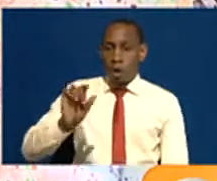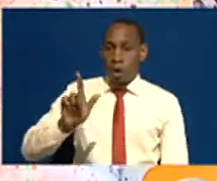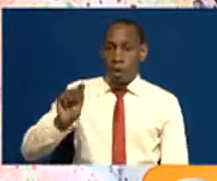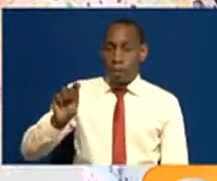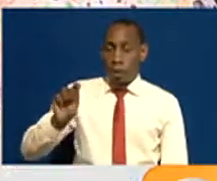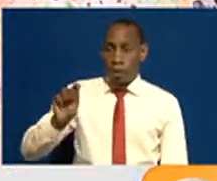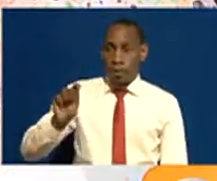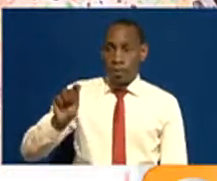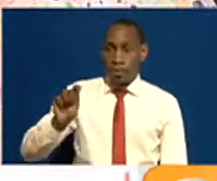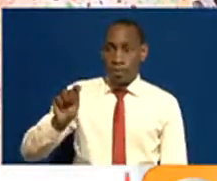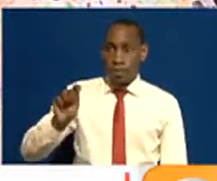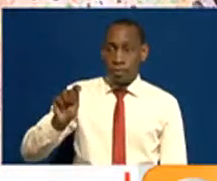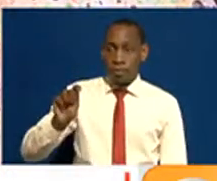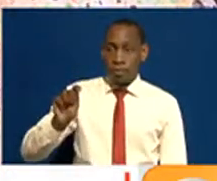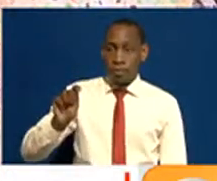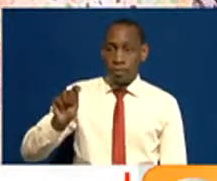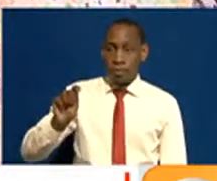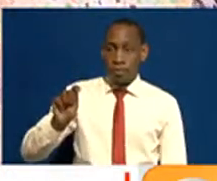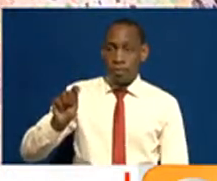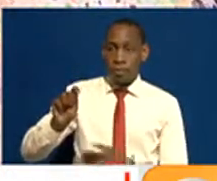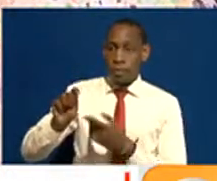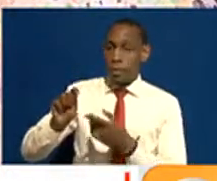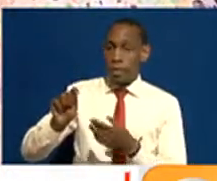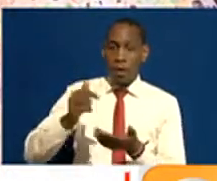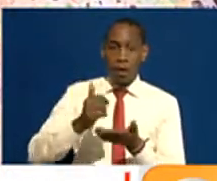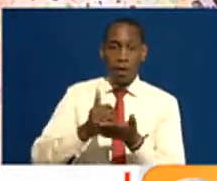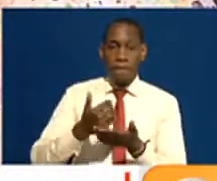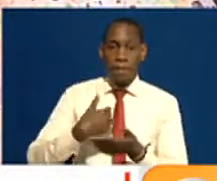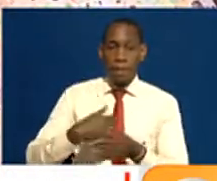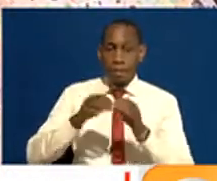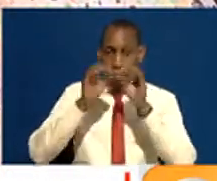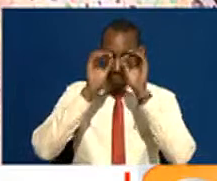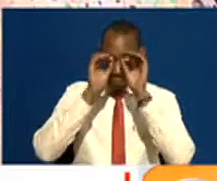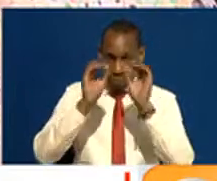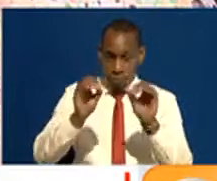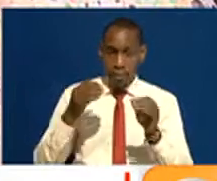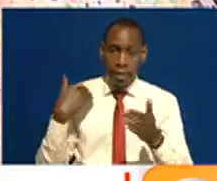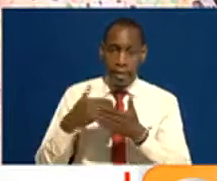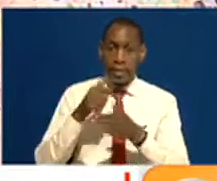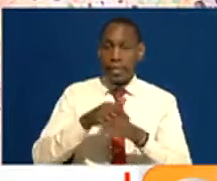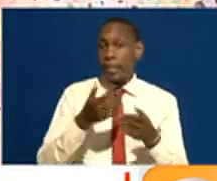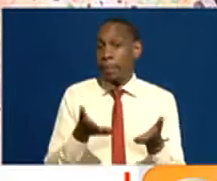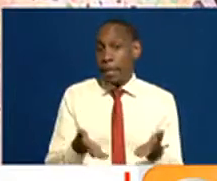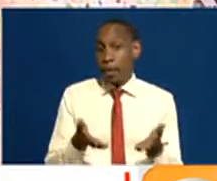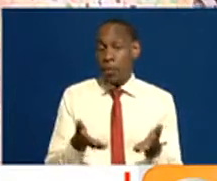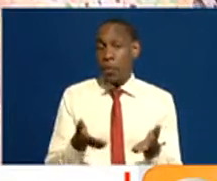which has no known office to date,